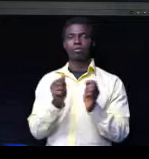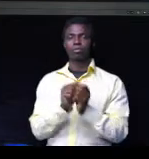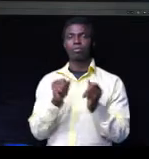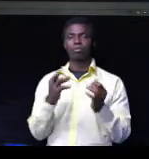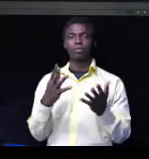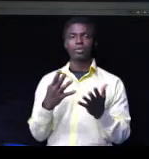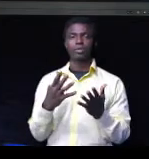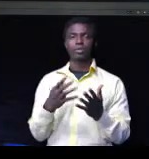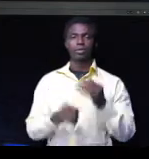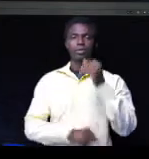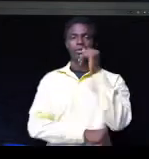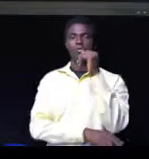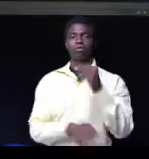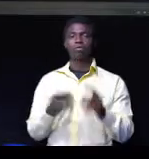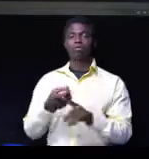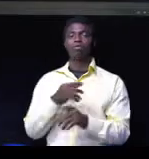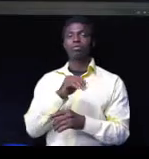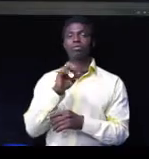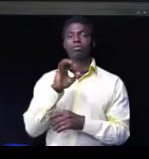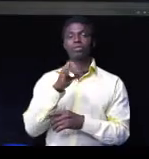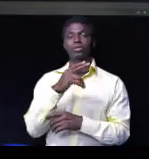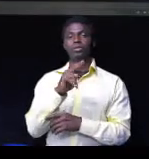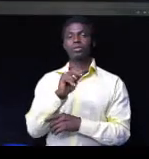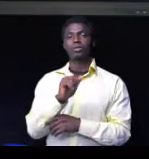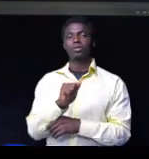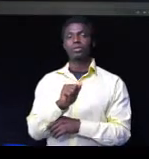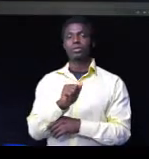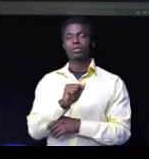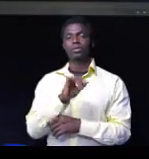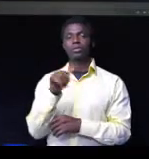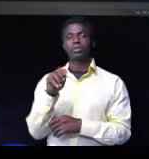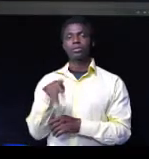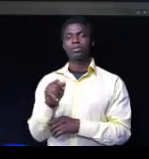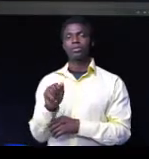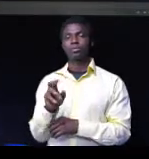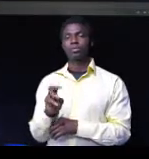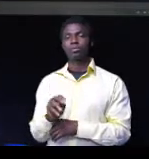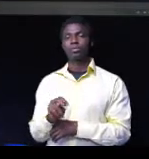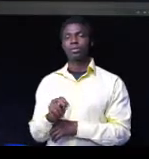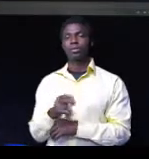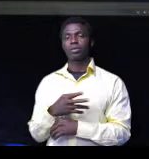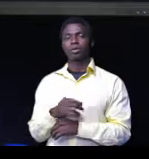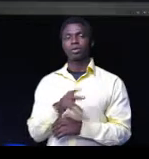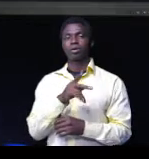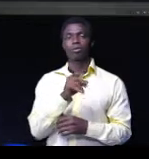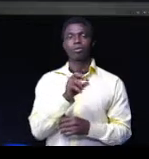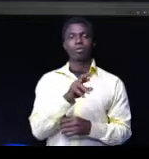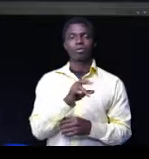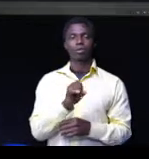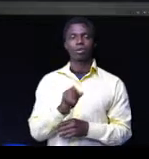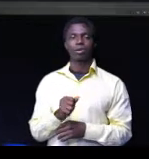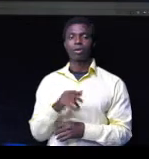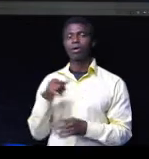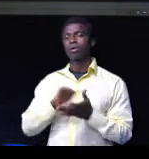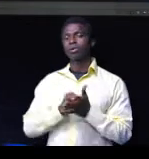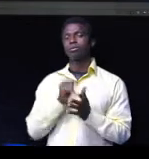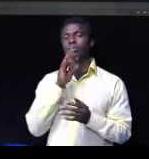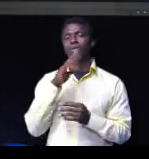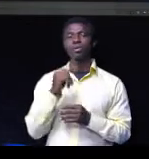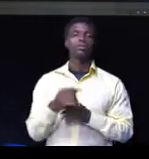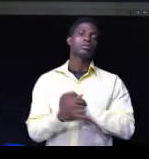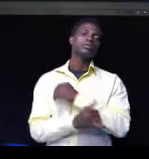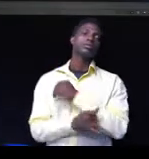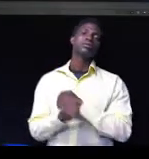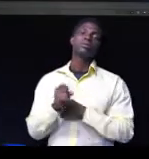from China, Japan, and Korea. Those are the major